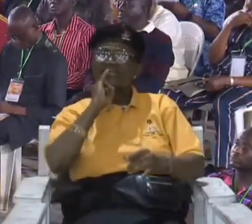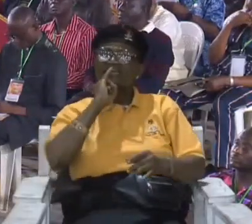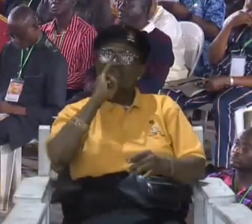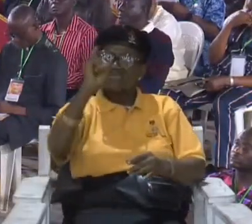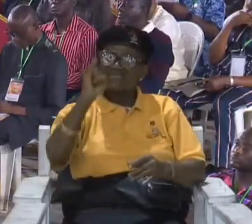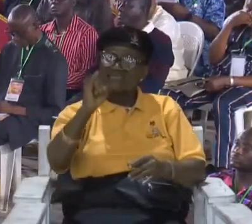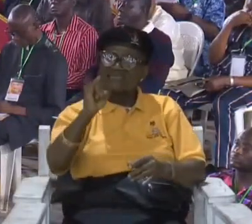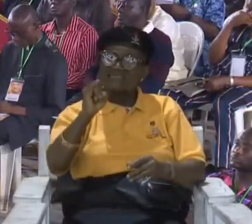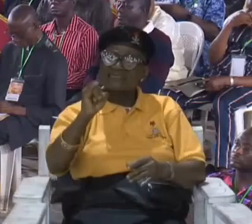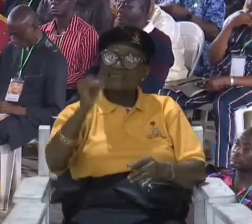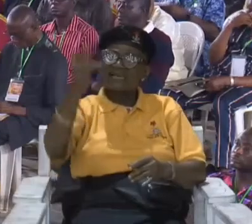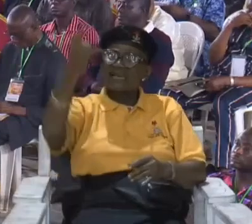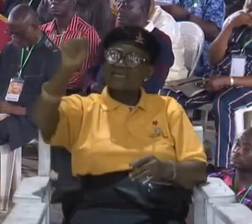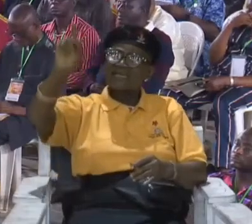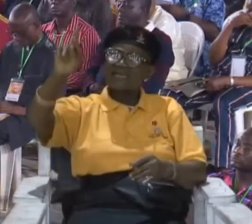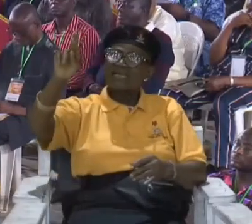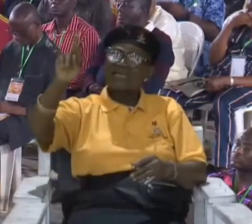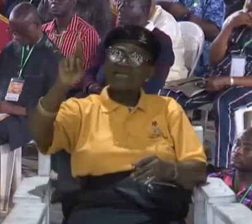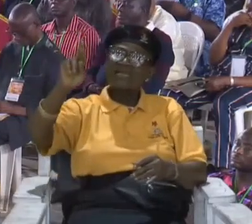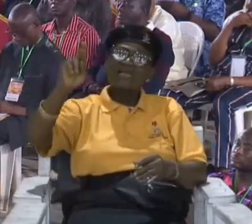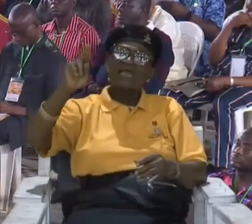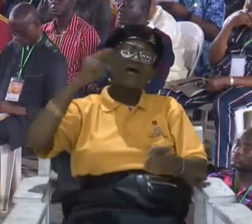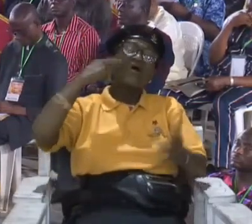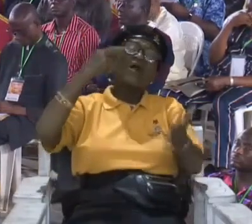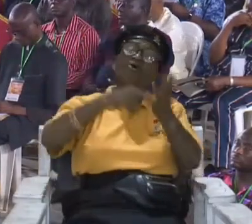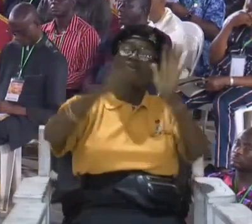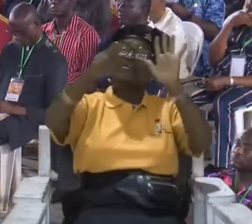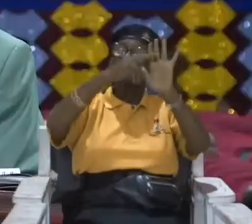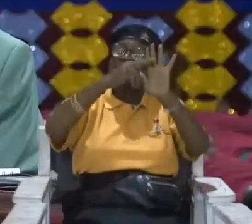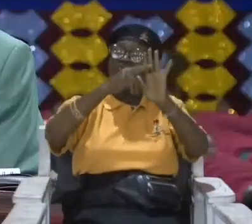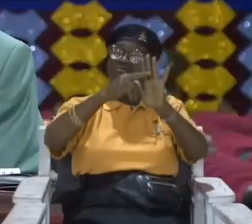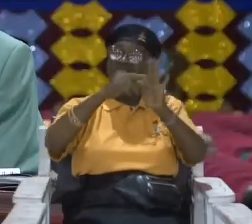A recognition that Jesus Christ is the healer